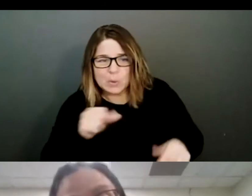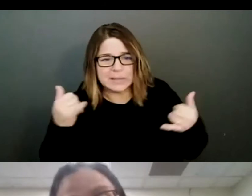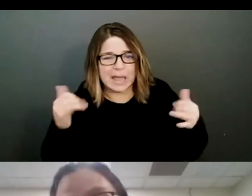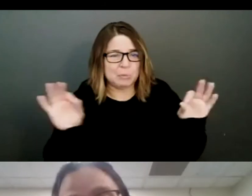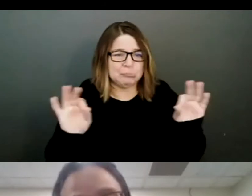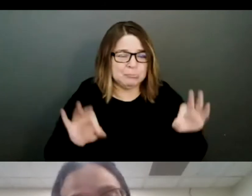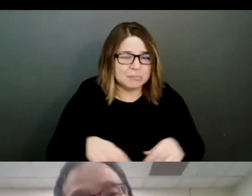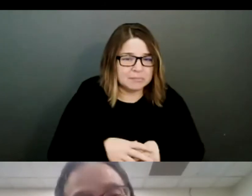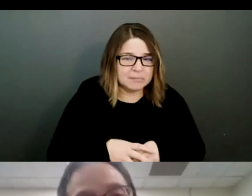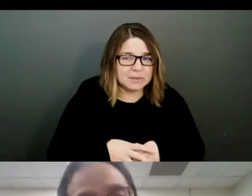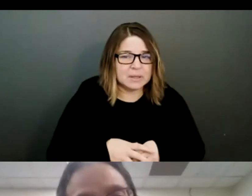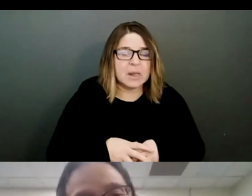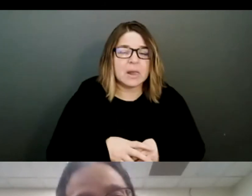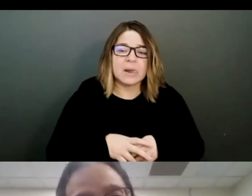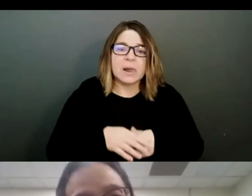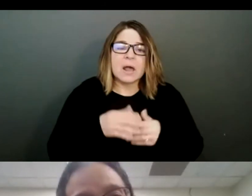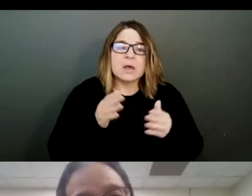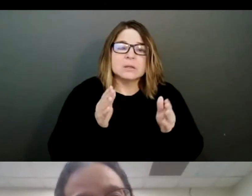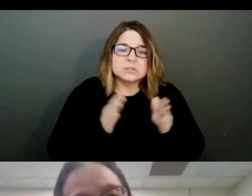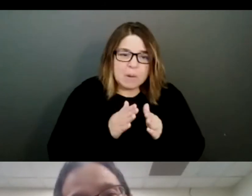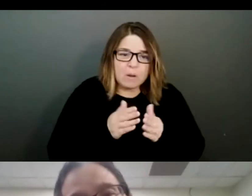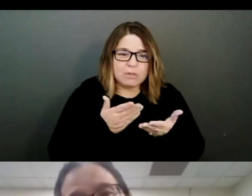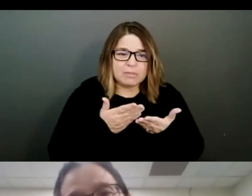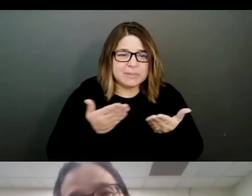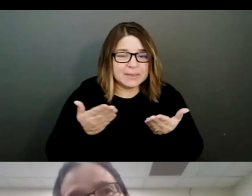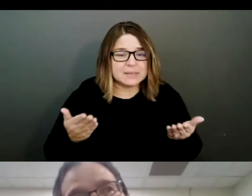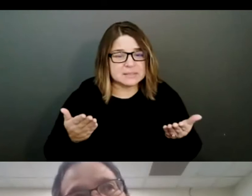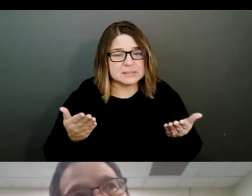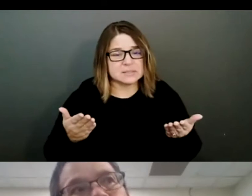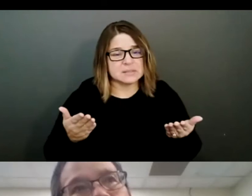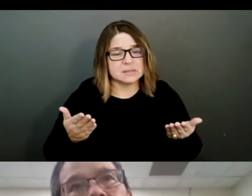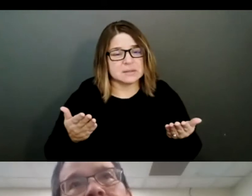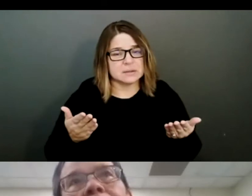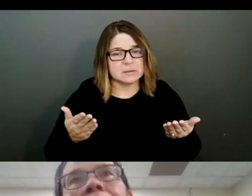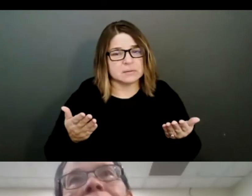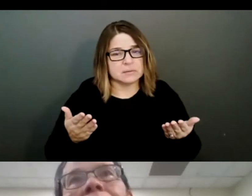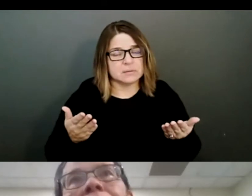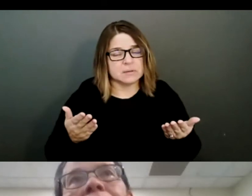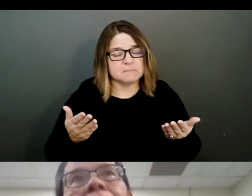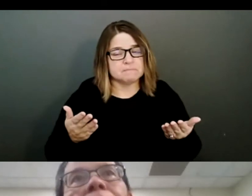like those little things that need to be